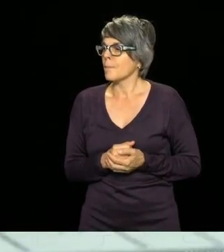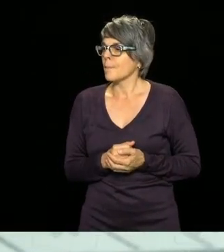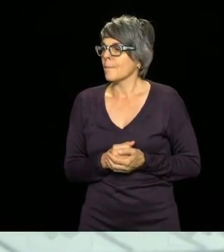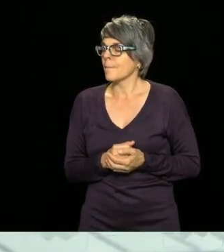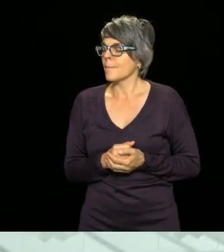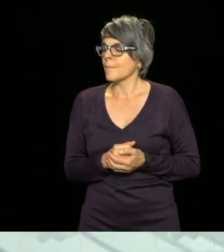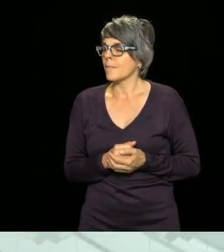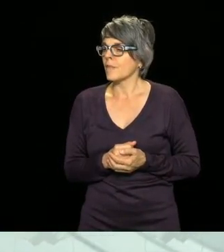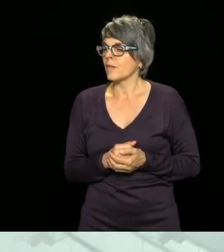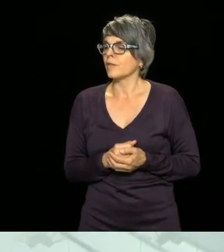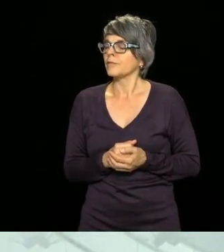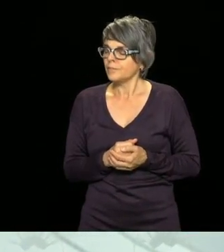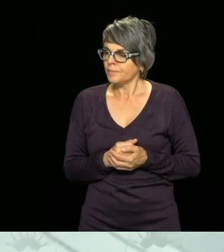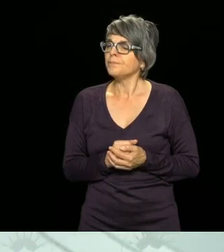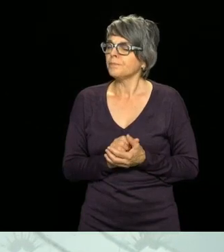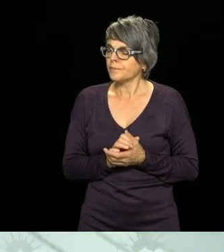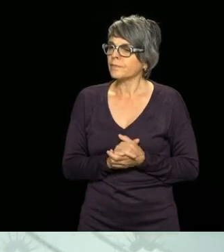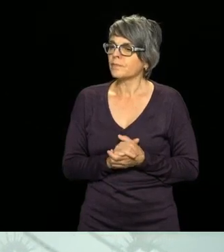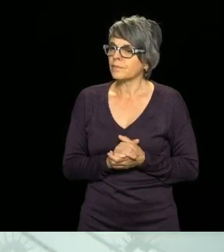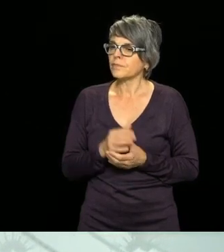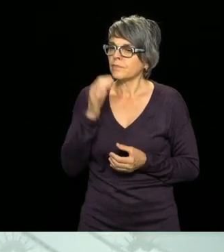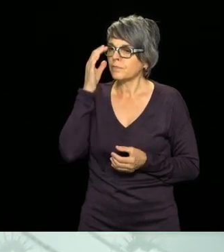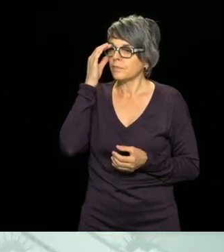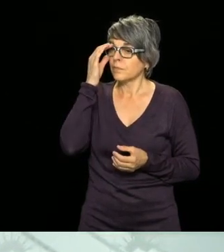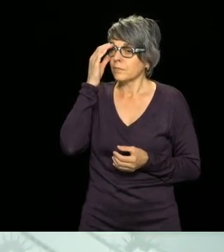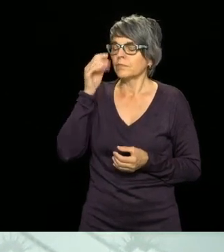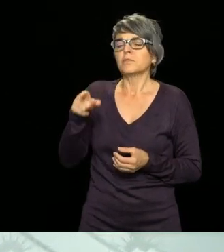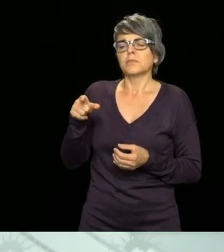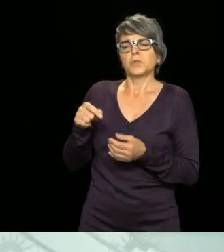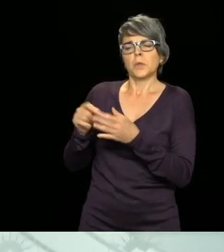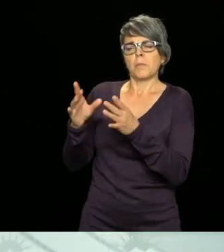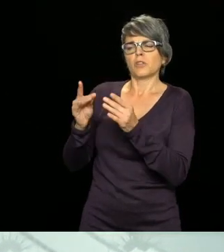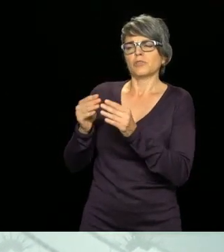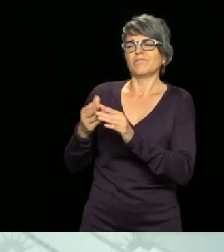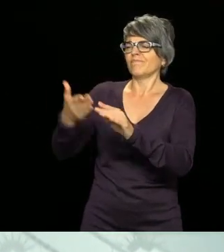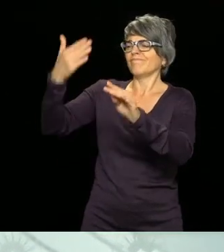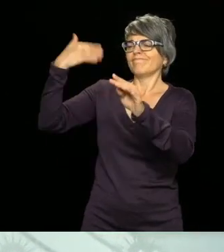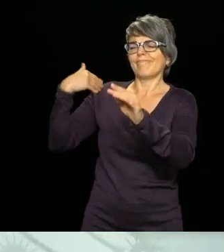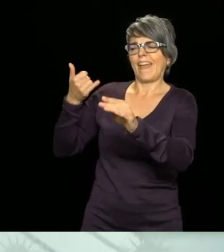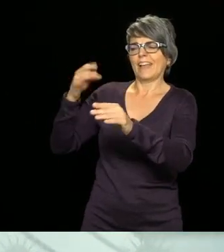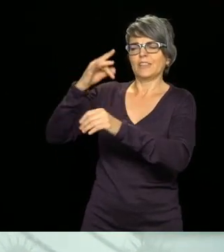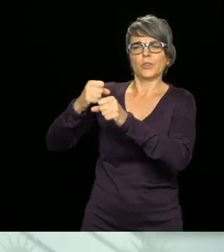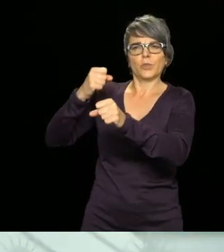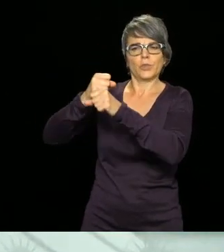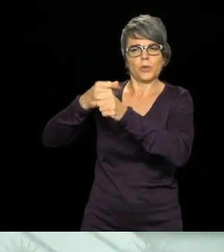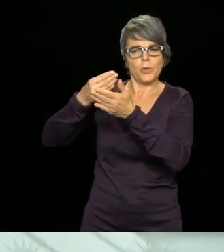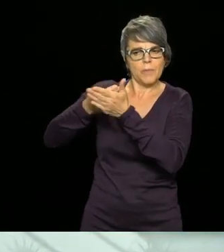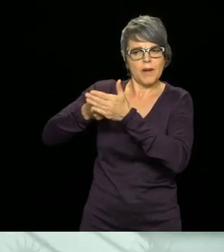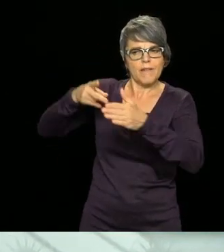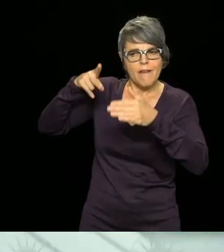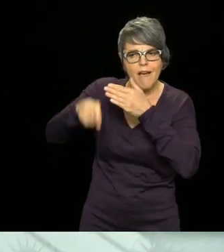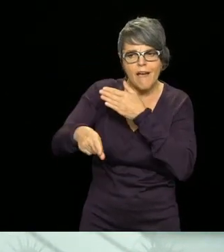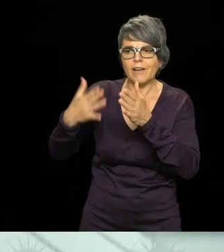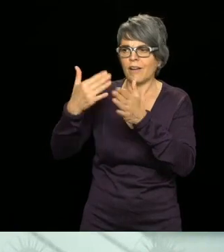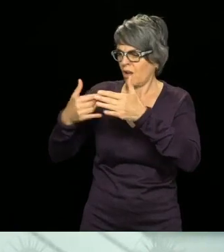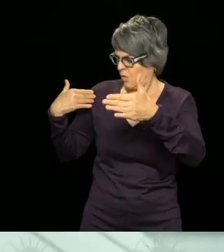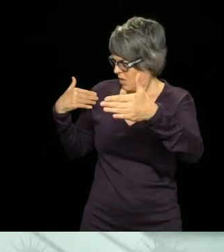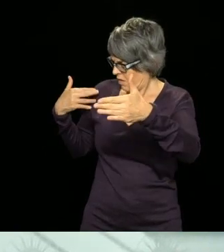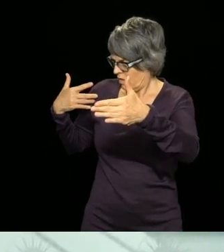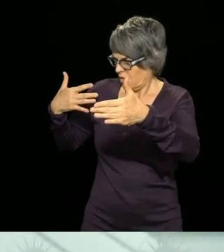1070. Yes, hi. You did mention that you had a lot of catch-up to do, and I know there was a lot of cuts. Was